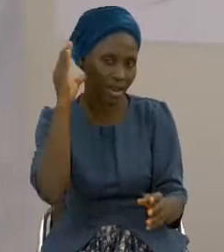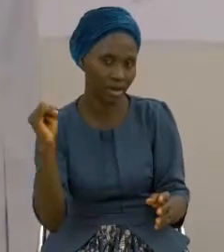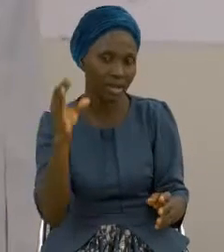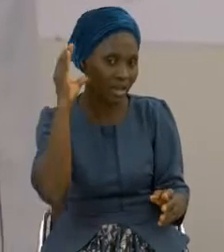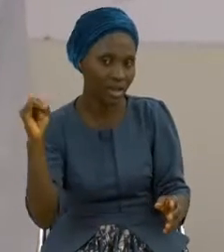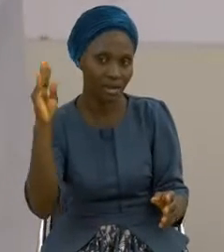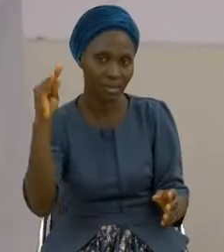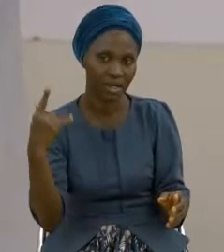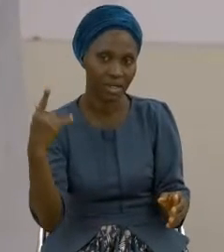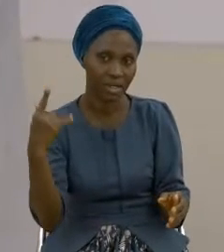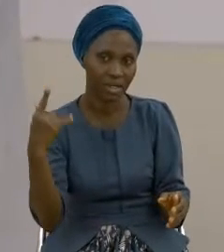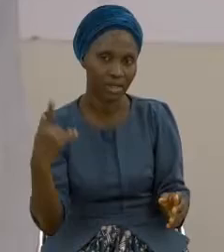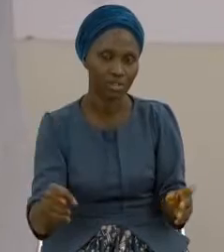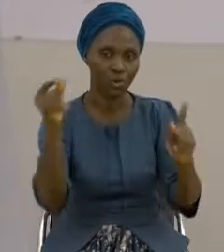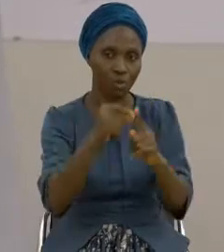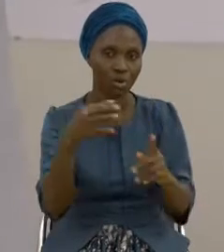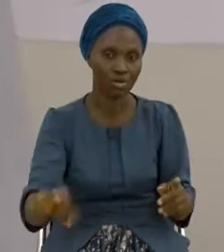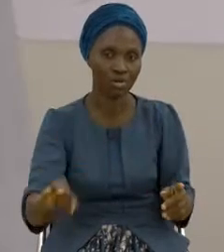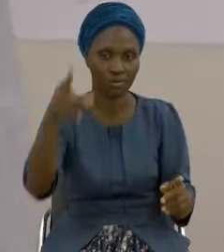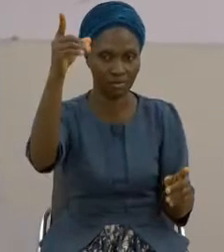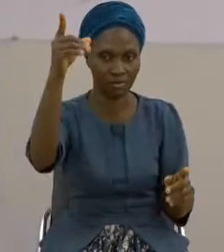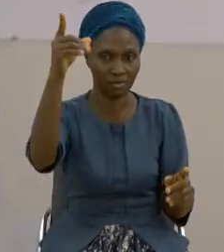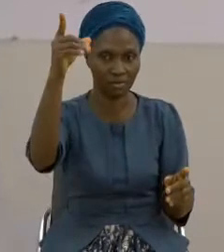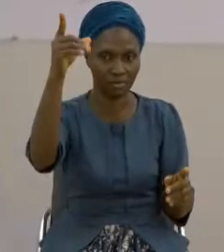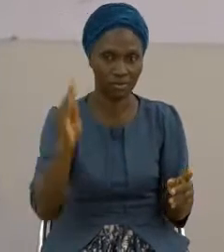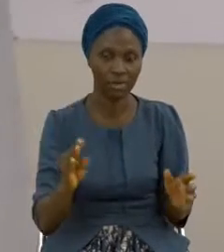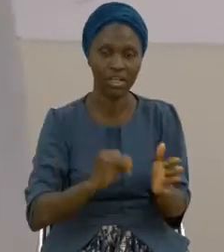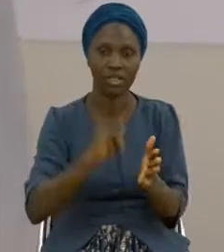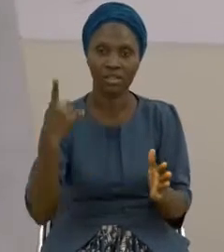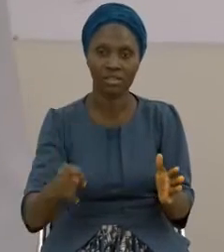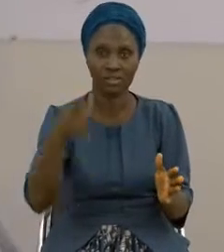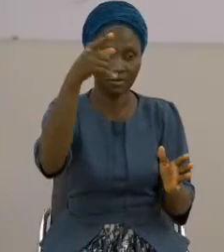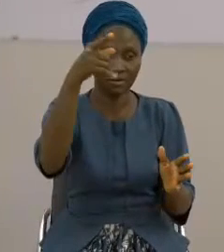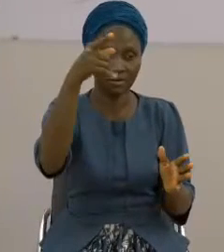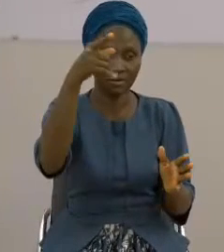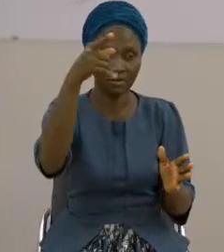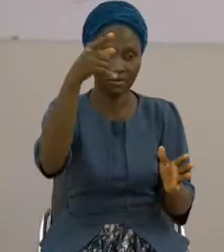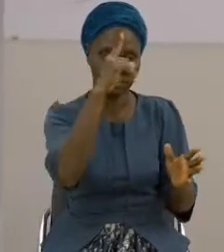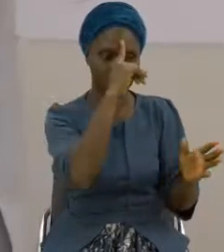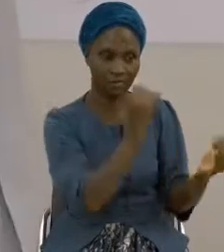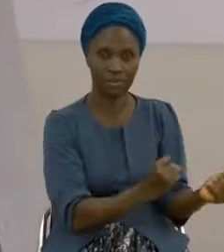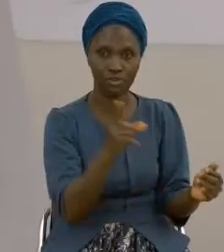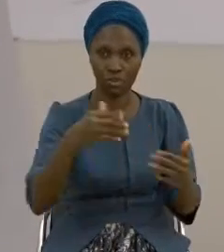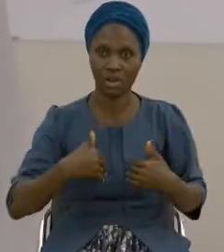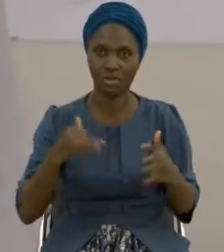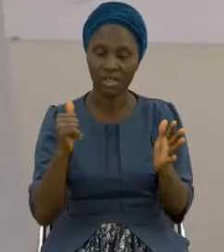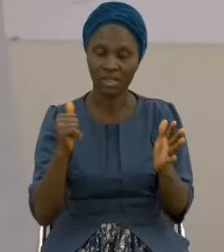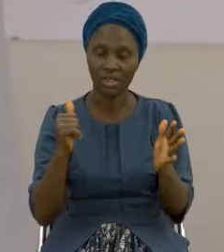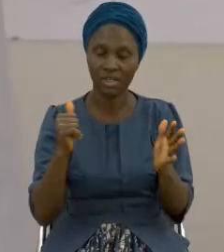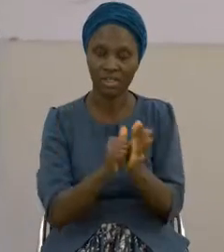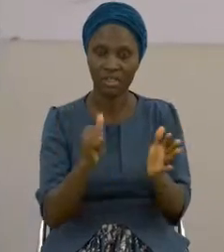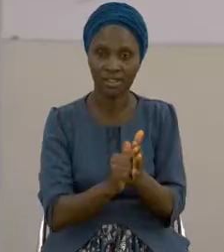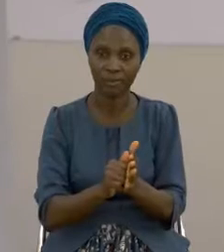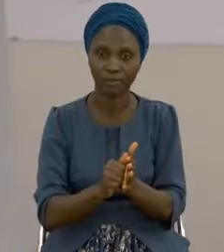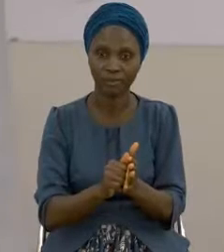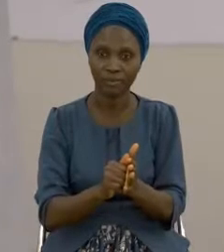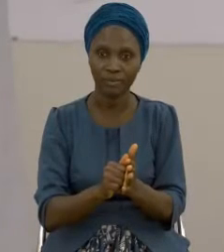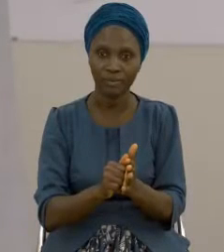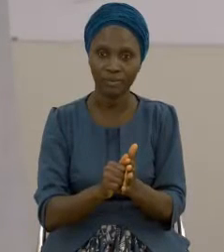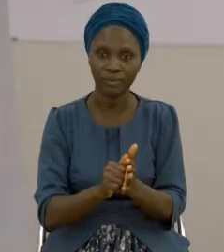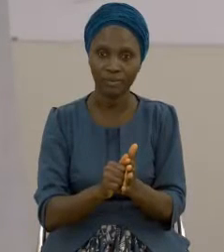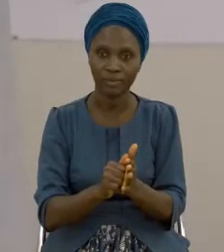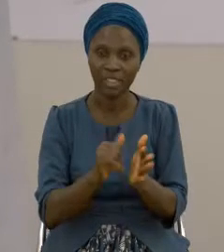the faith you have that mixes with the word, the medicine from heaven. And